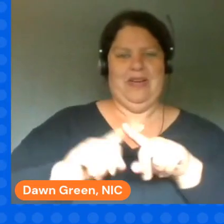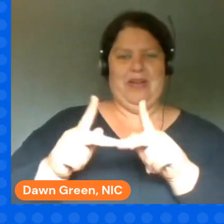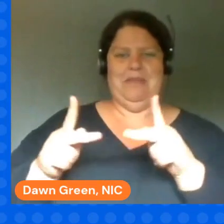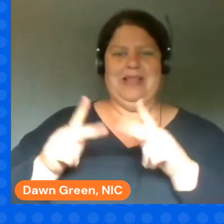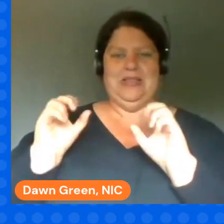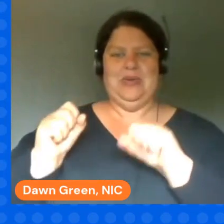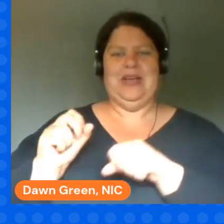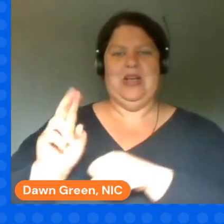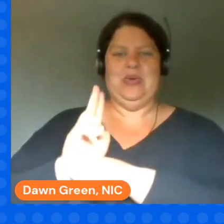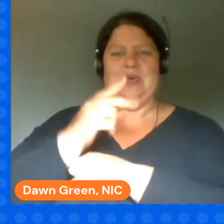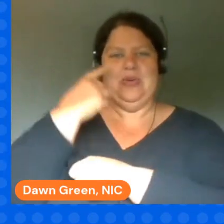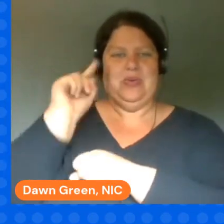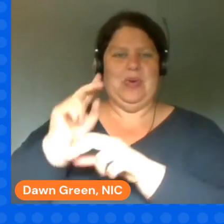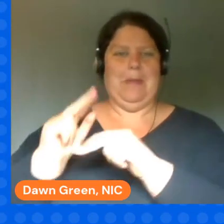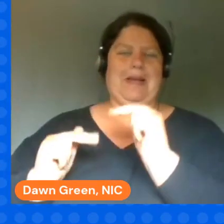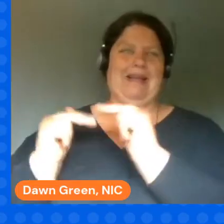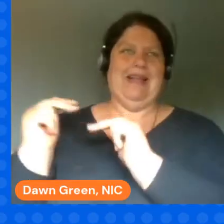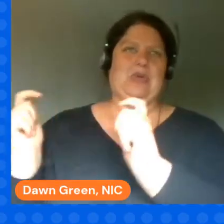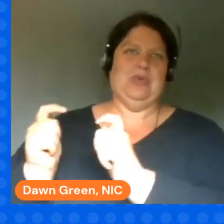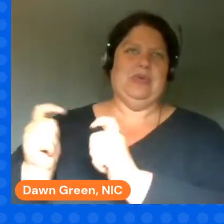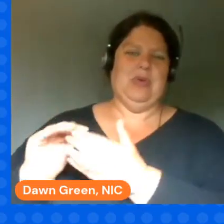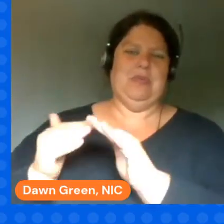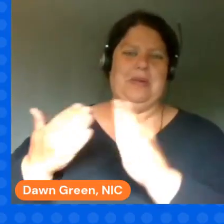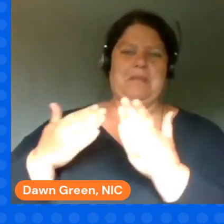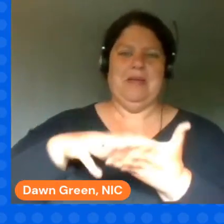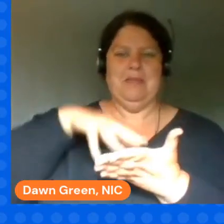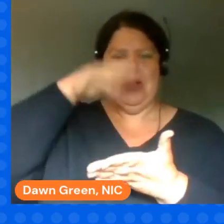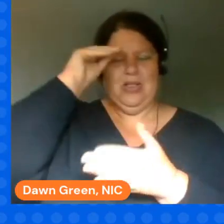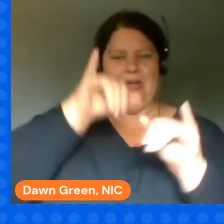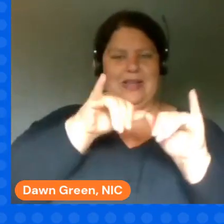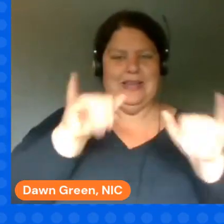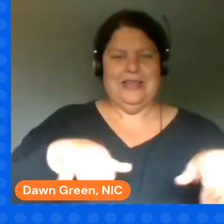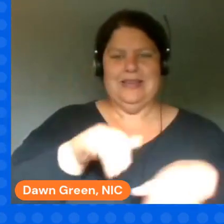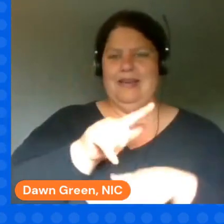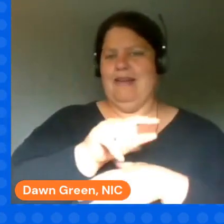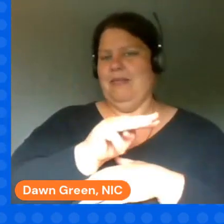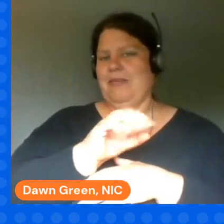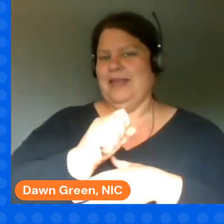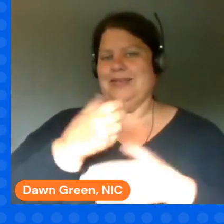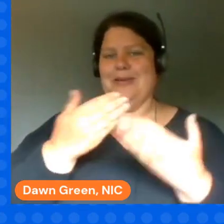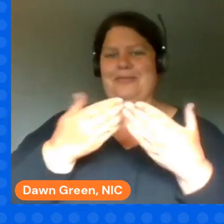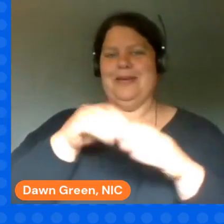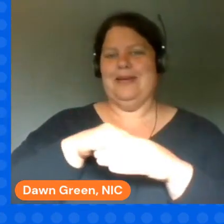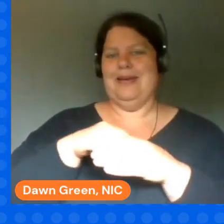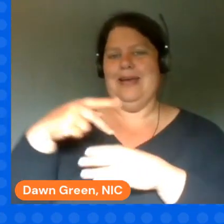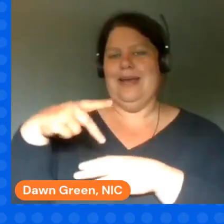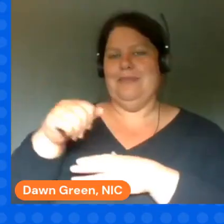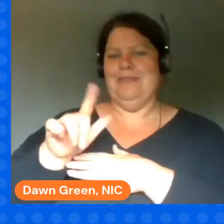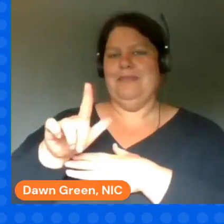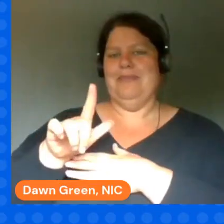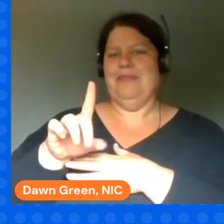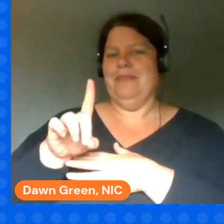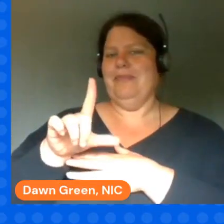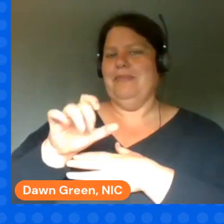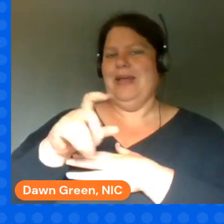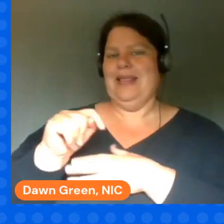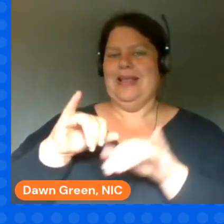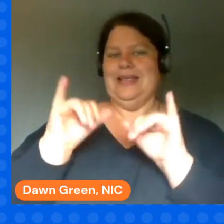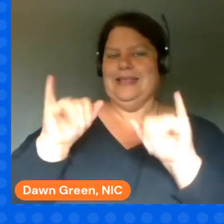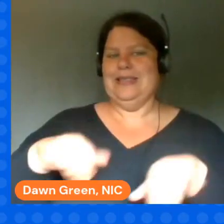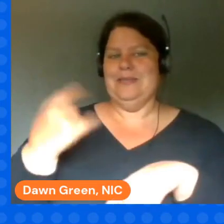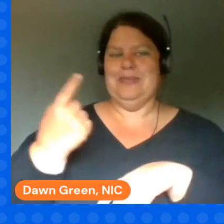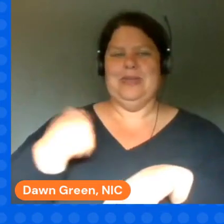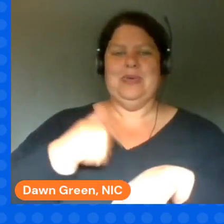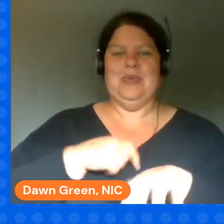micro communities, whether that's in a learning system, an LMS, whether it's in like a Padlet system or some other way. We've made it easy to